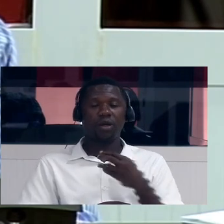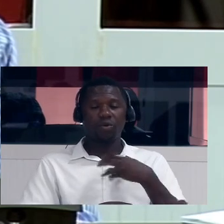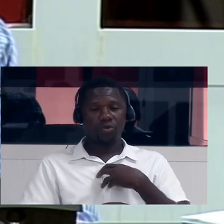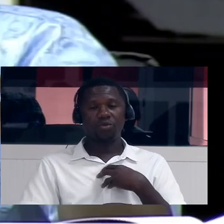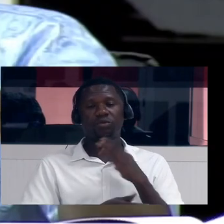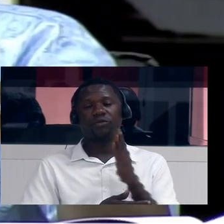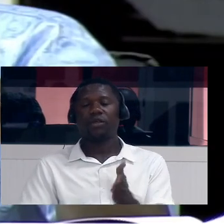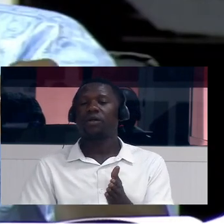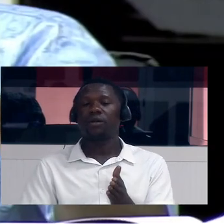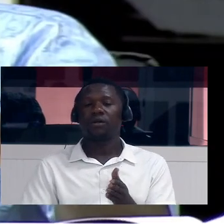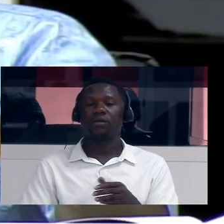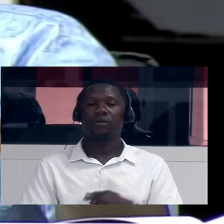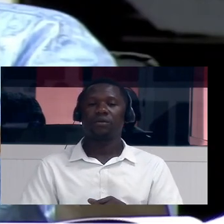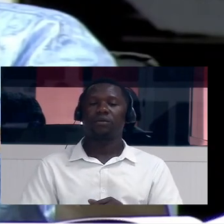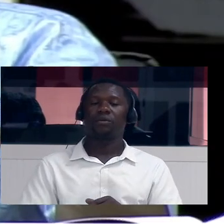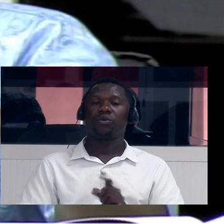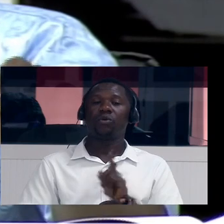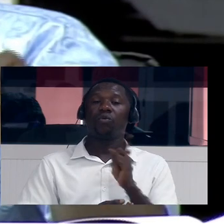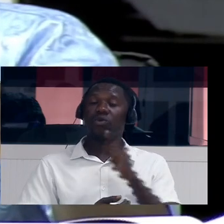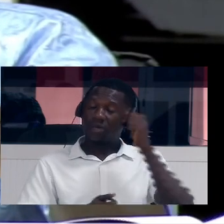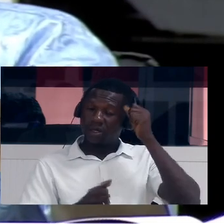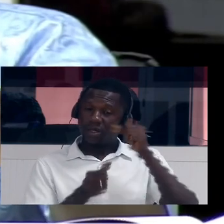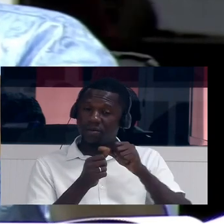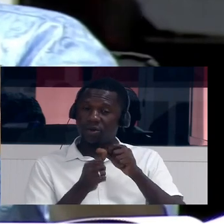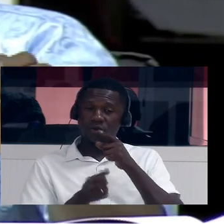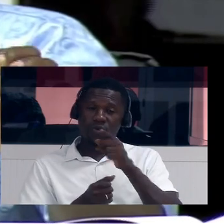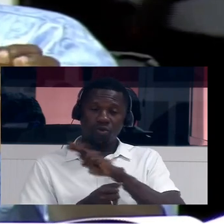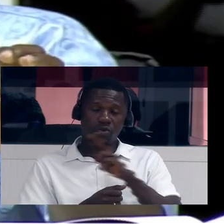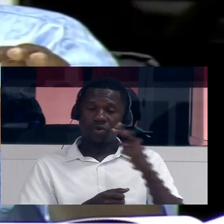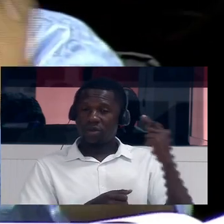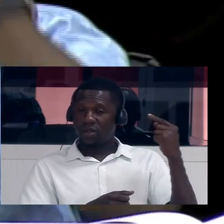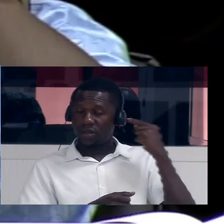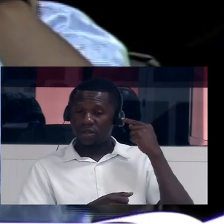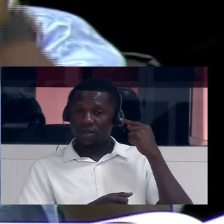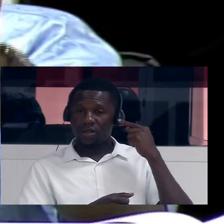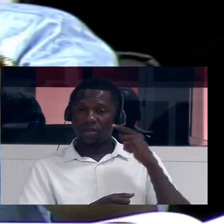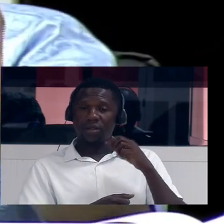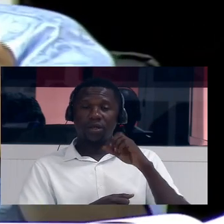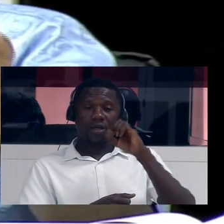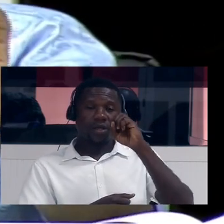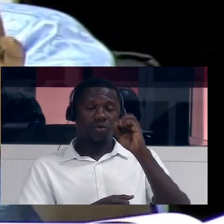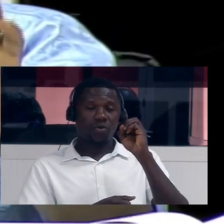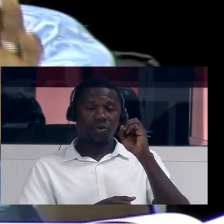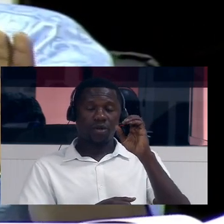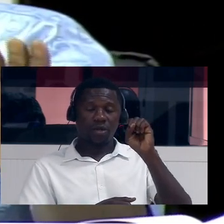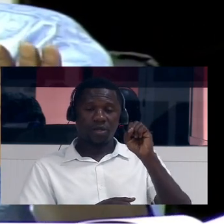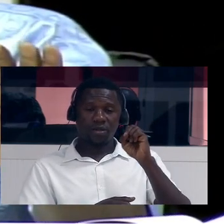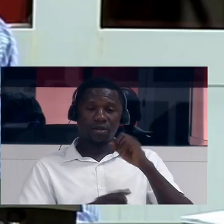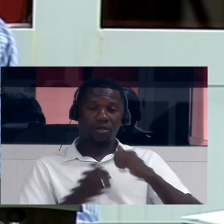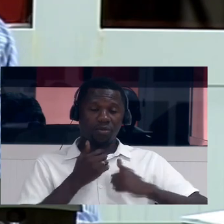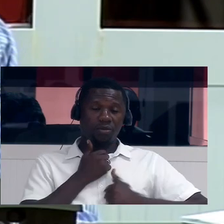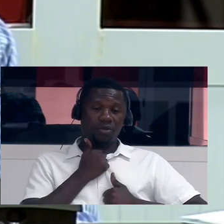So as far as you can recall, you did not hear the SOS Interior issue any